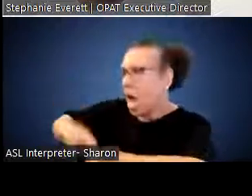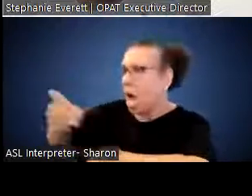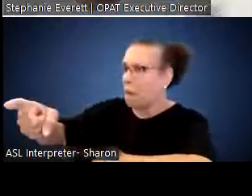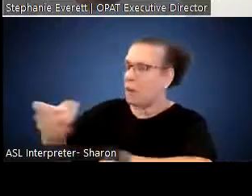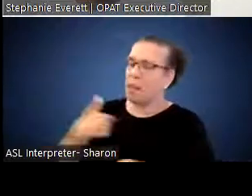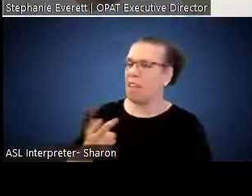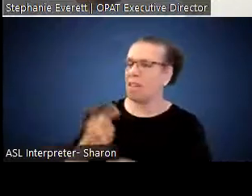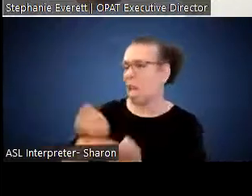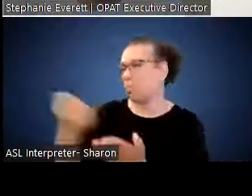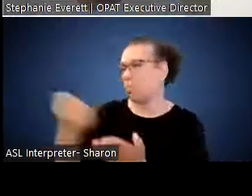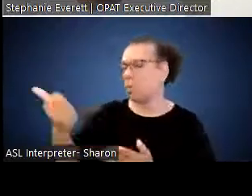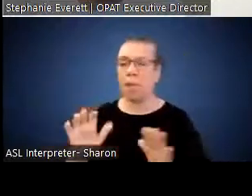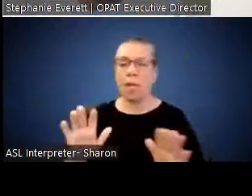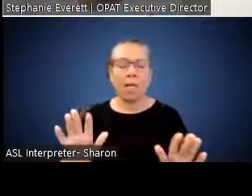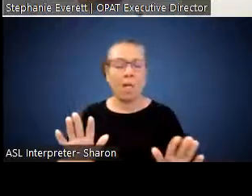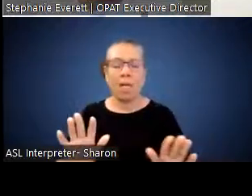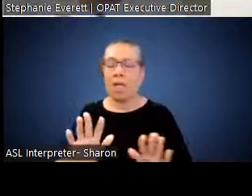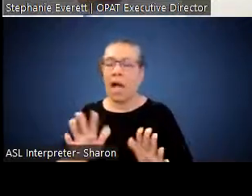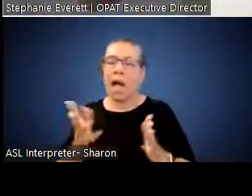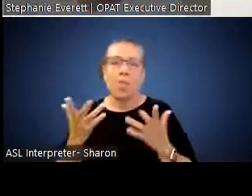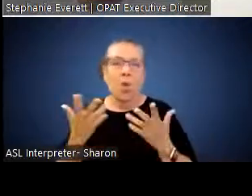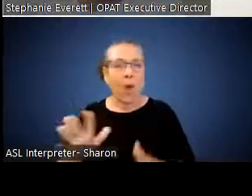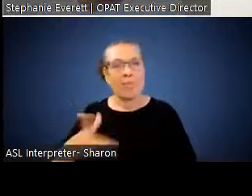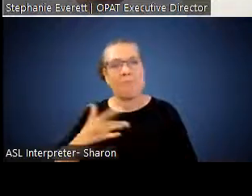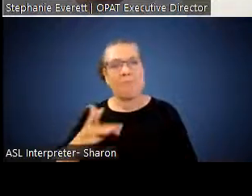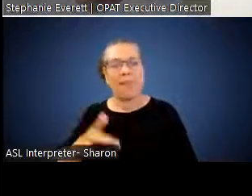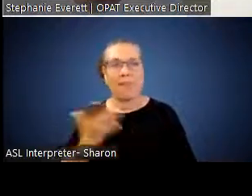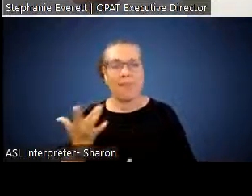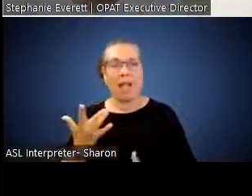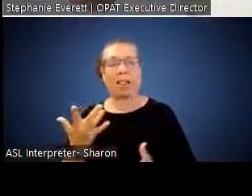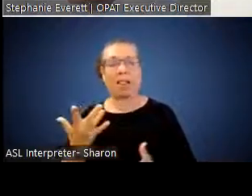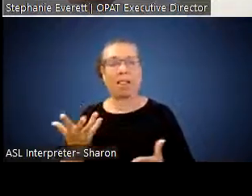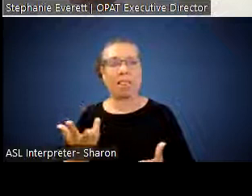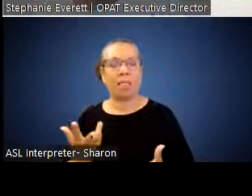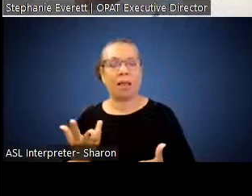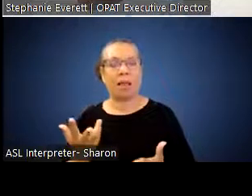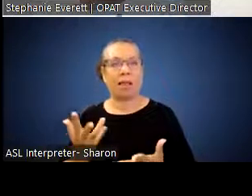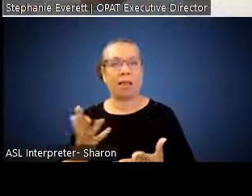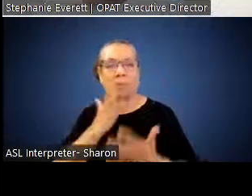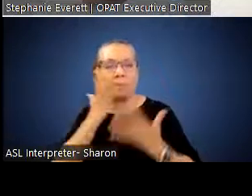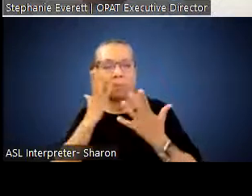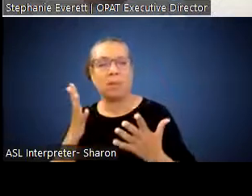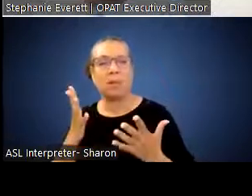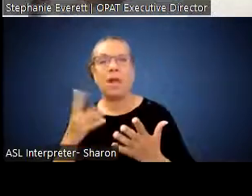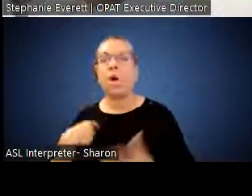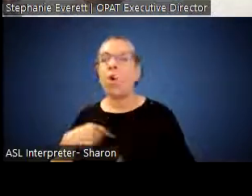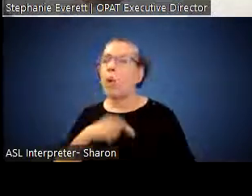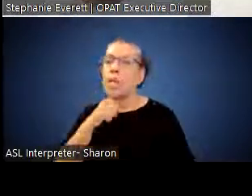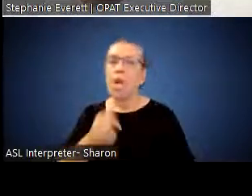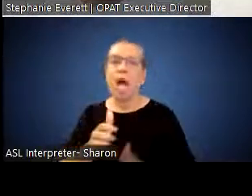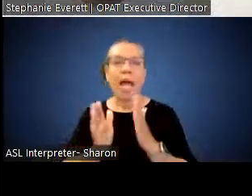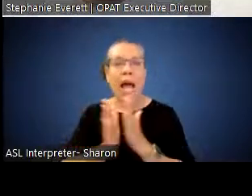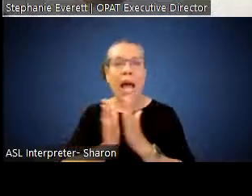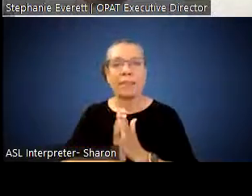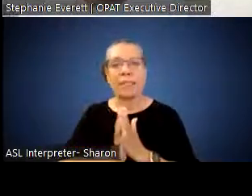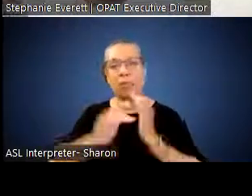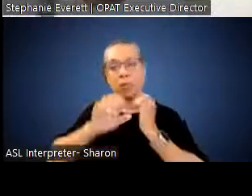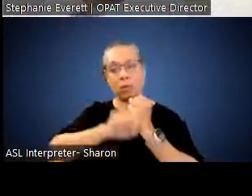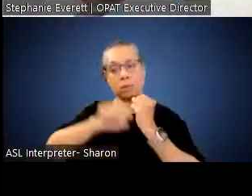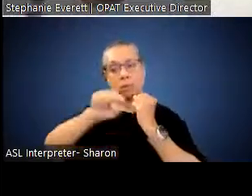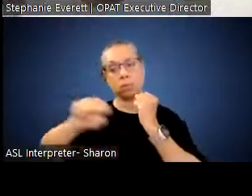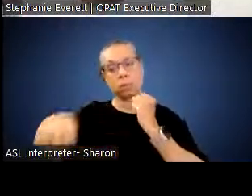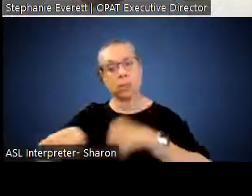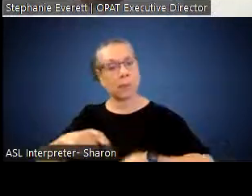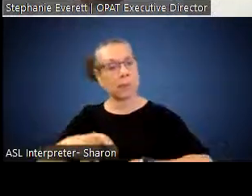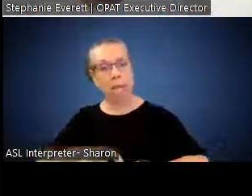this, we're going to have to close this because there's no way we're going to meet this deadline. So we're not asking for a substantial amount of time to